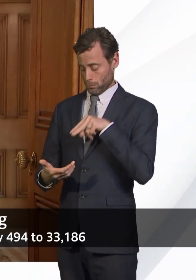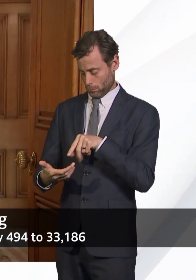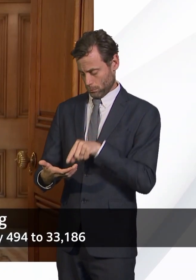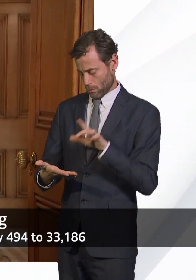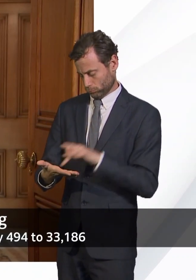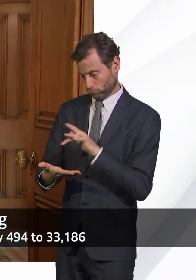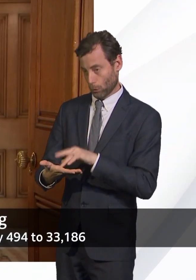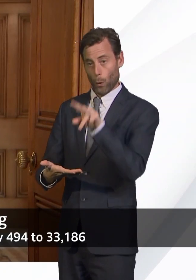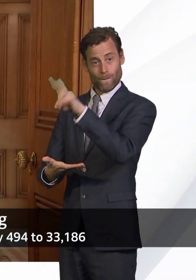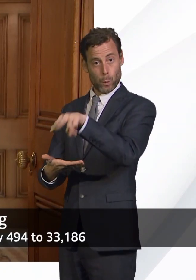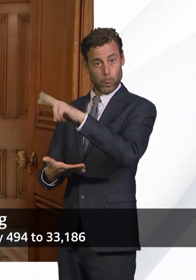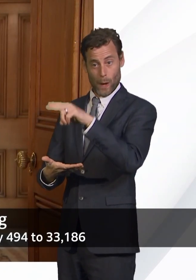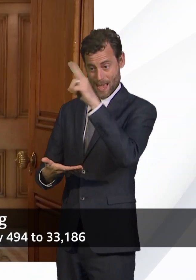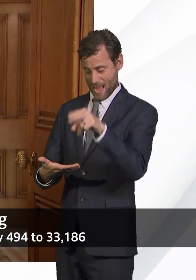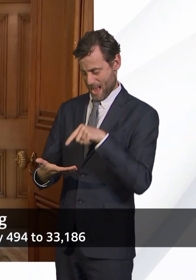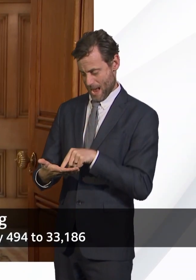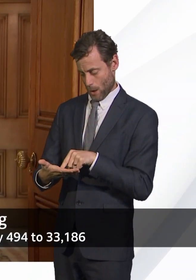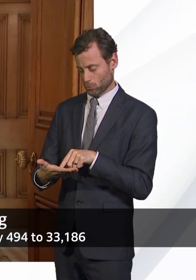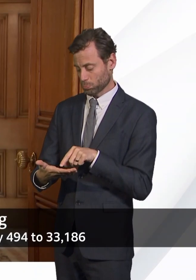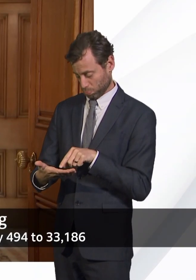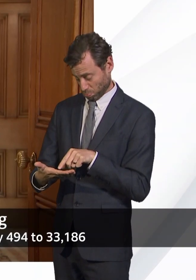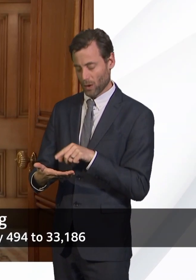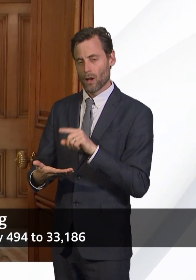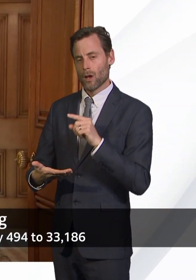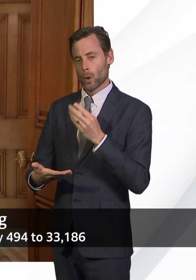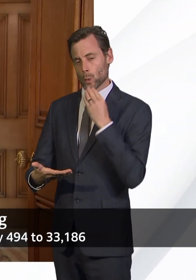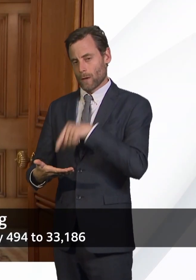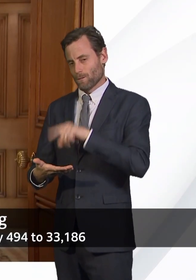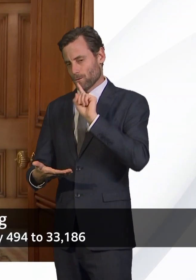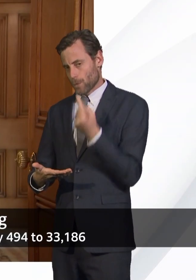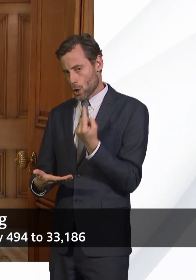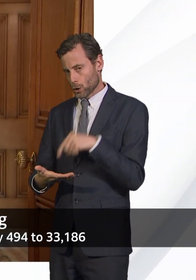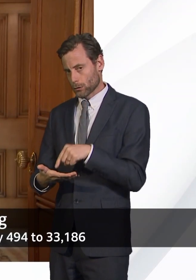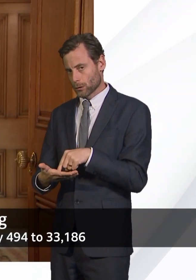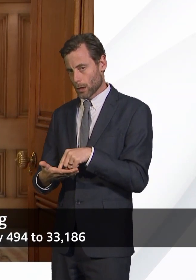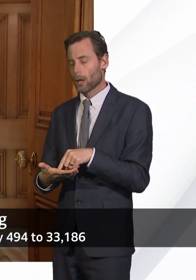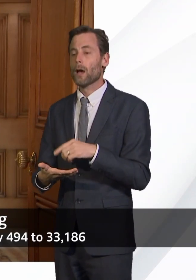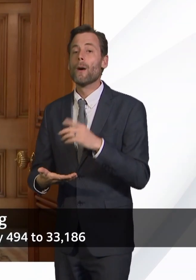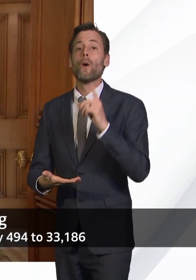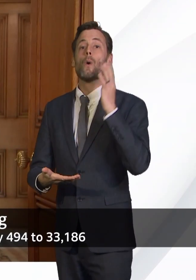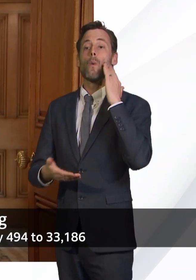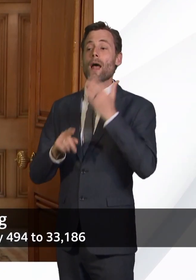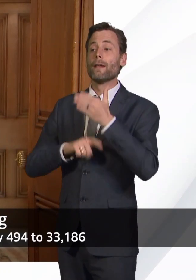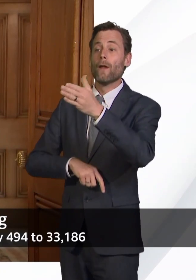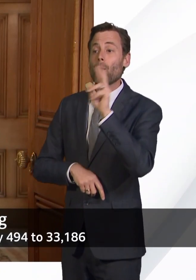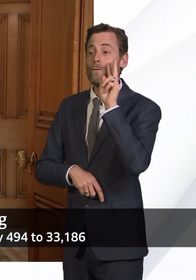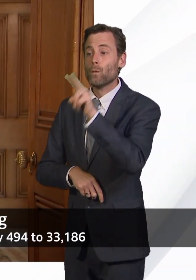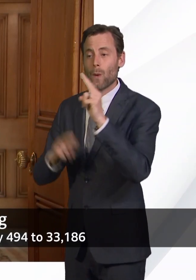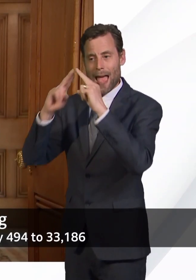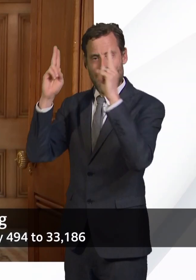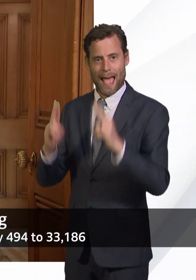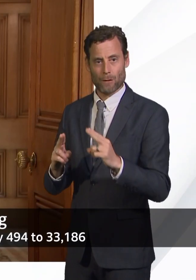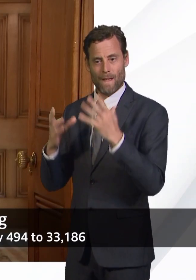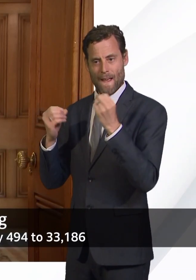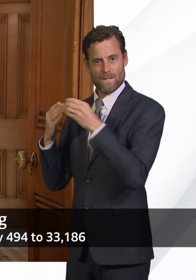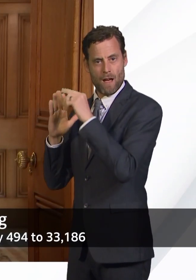a clear plan to ensure the safety of everybody involved in the property itself, those considering